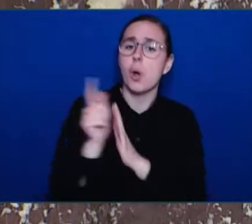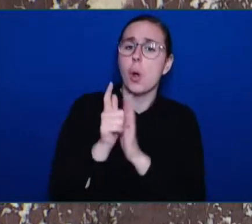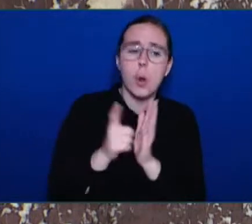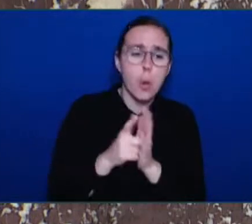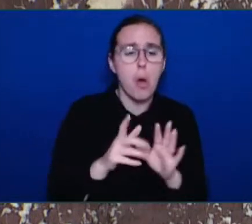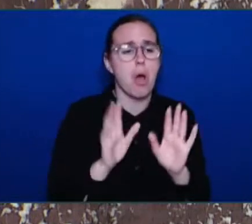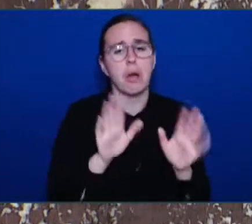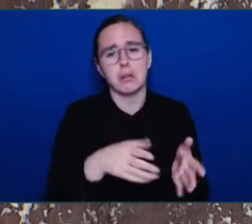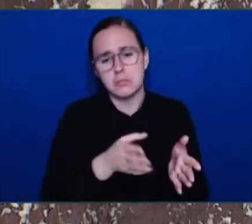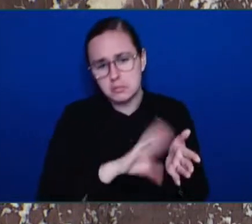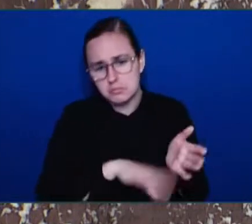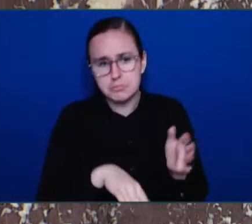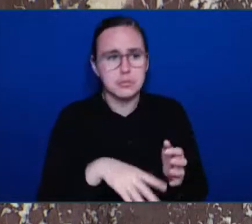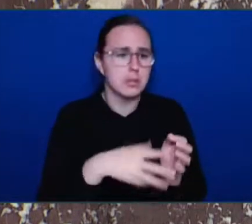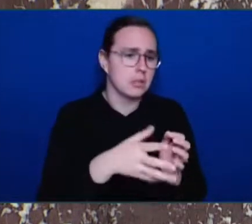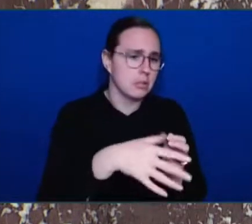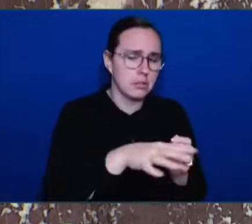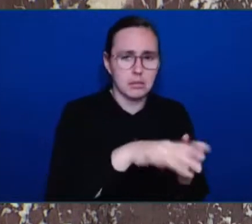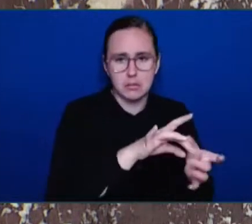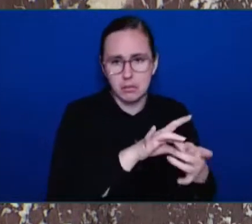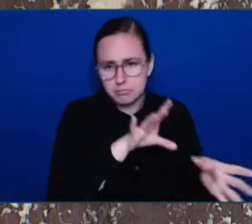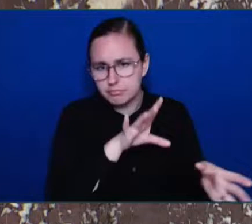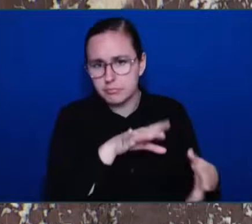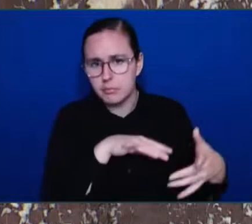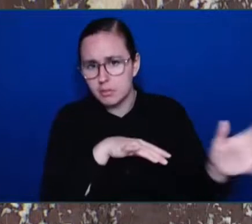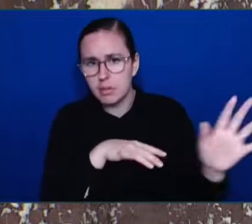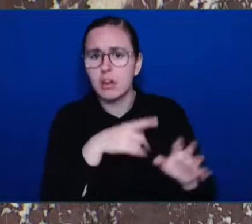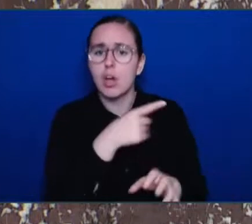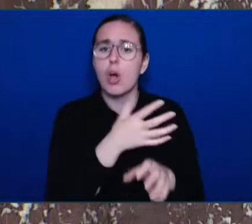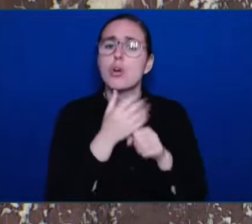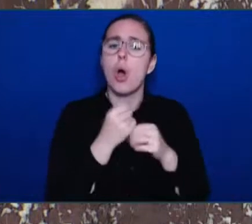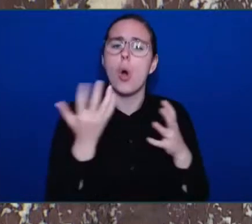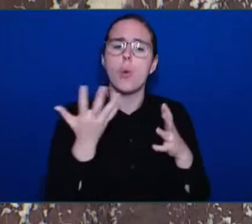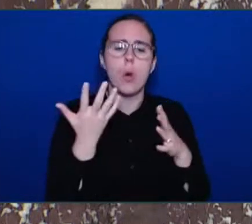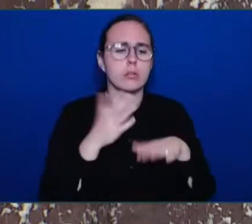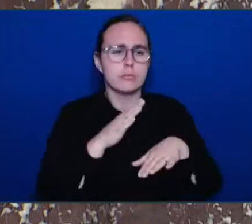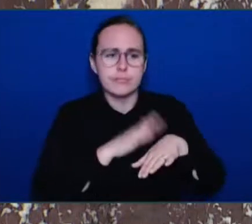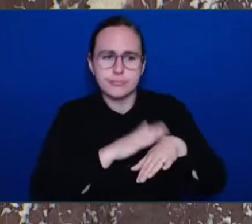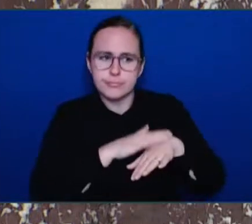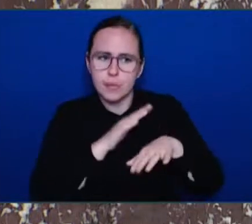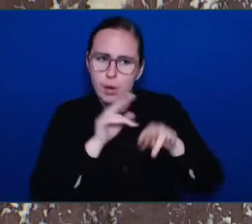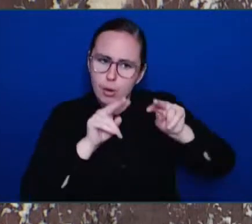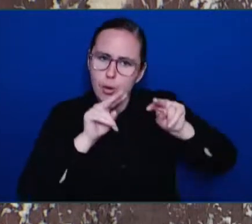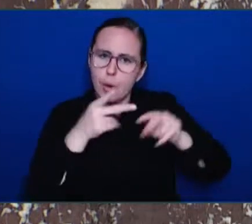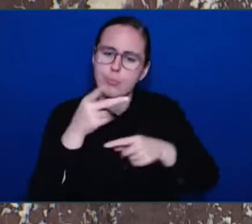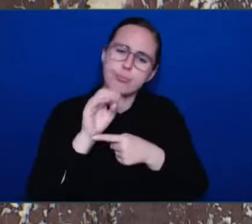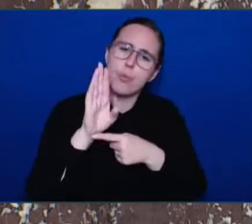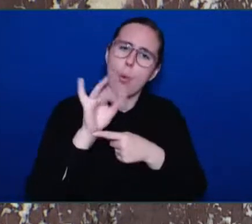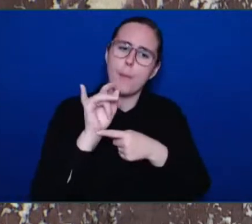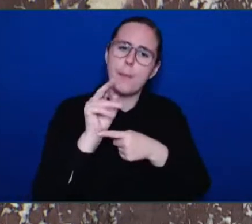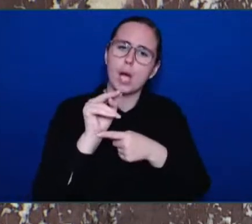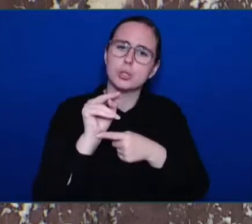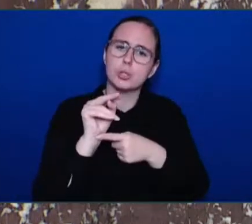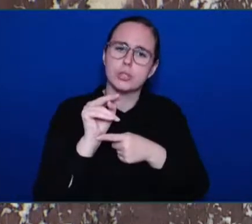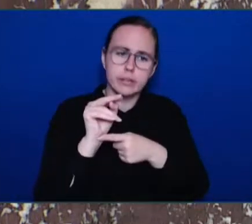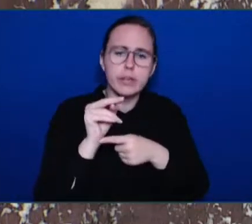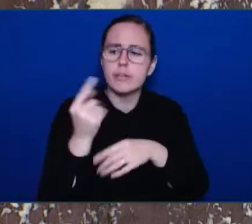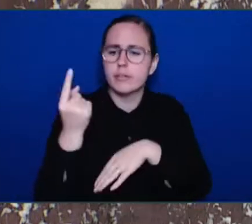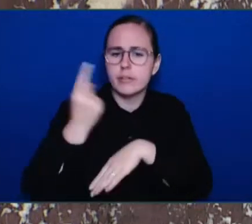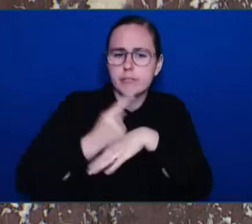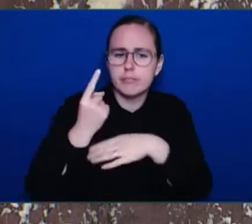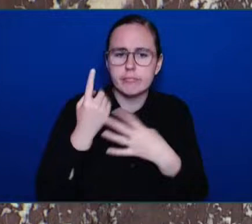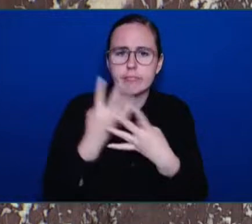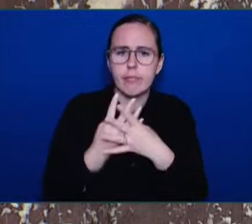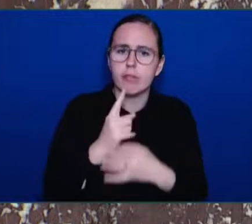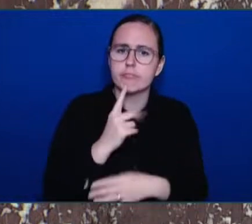and 1 day in jail for theft. As Sergeant Paul Walker of the Abbotsford Police said, quote, "Many of these incidents are